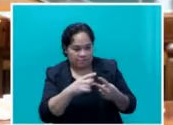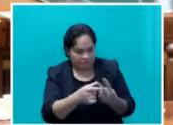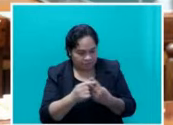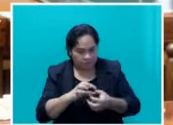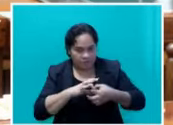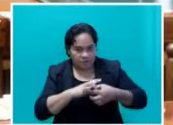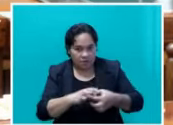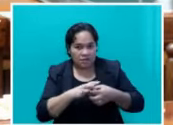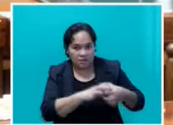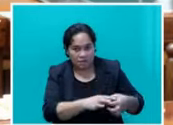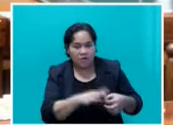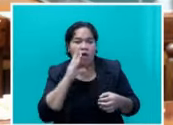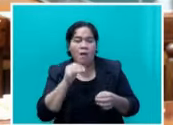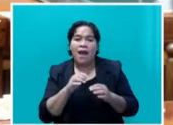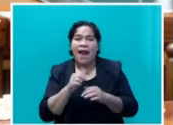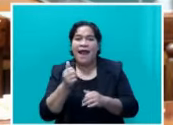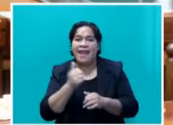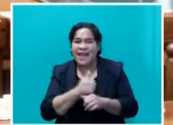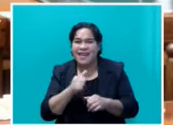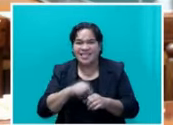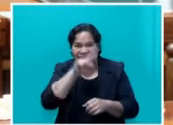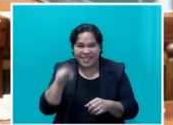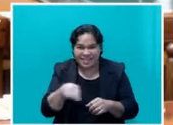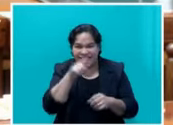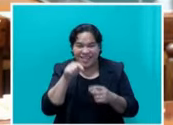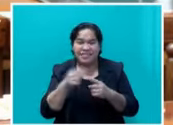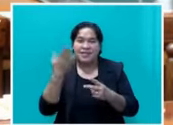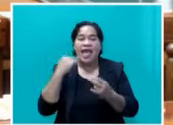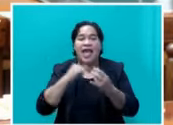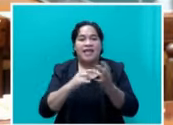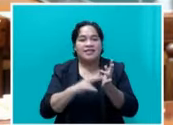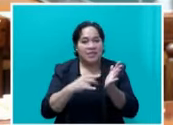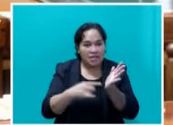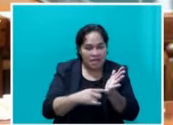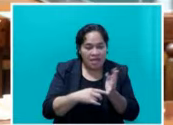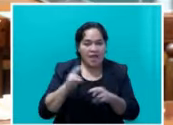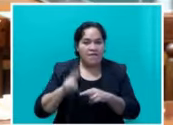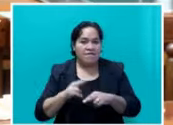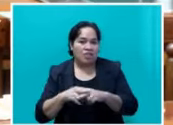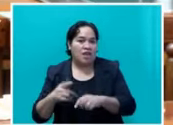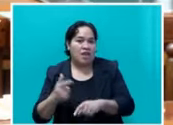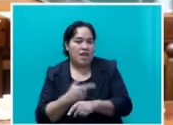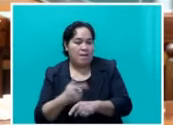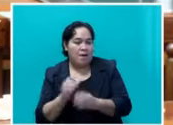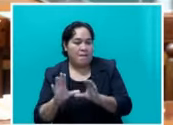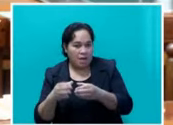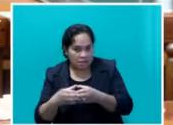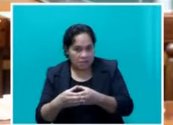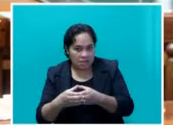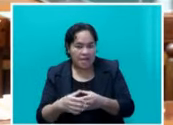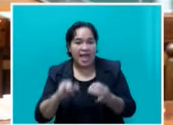the SVT, the Fiji Labour Party, the SDL, and all political